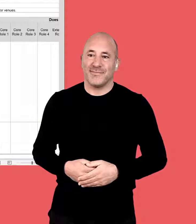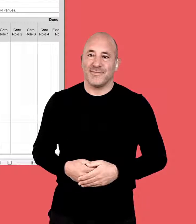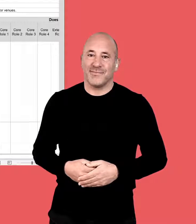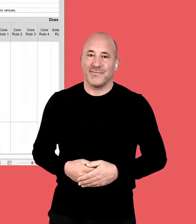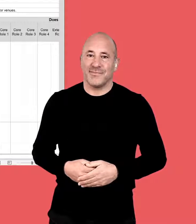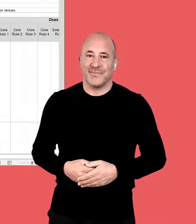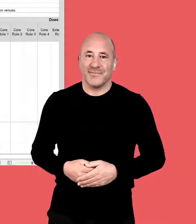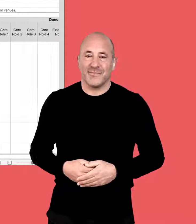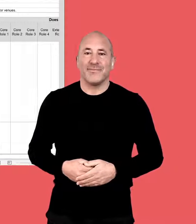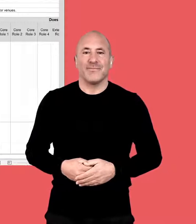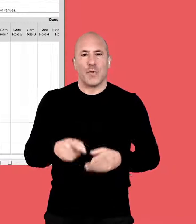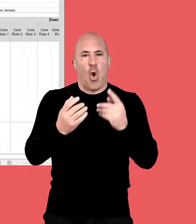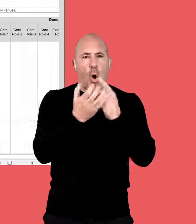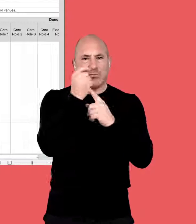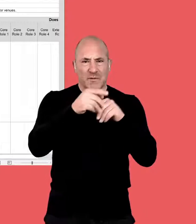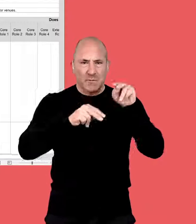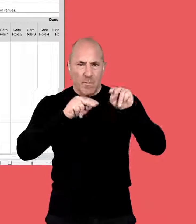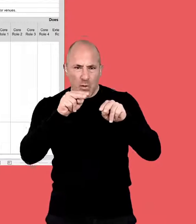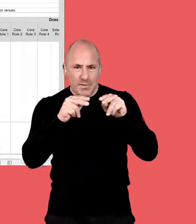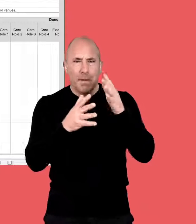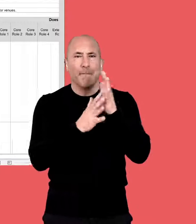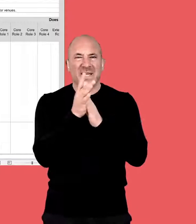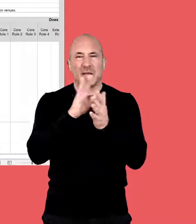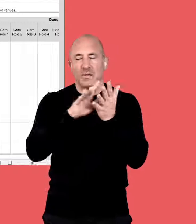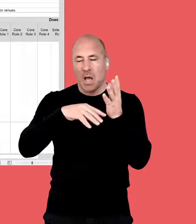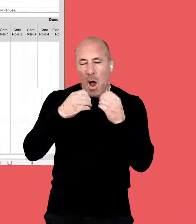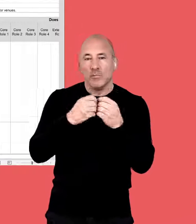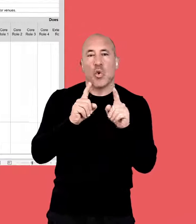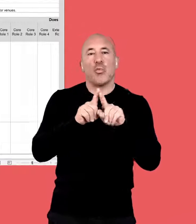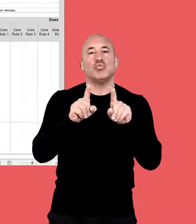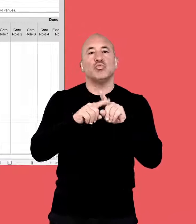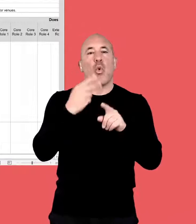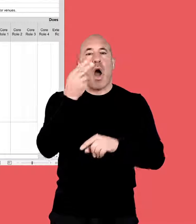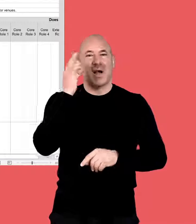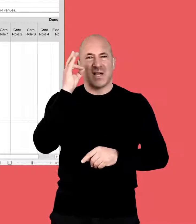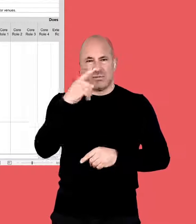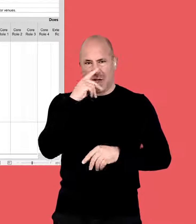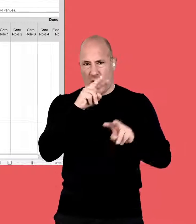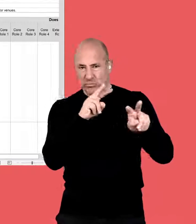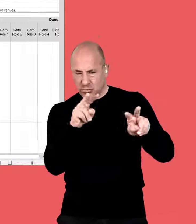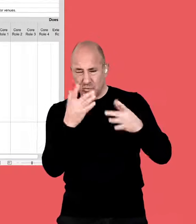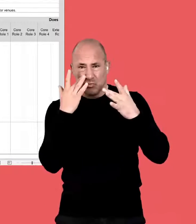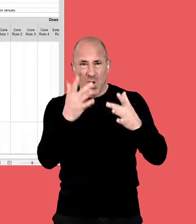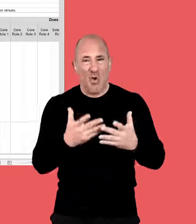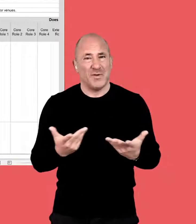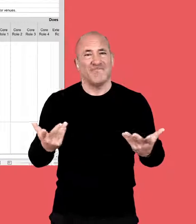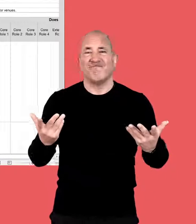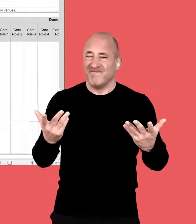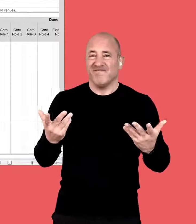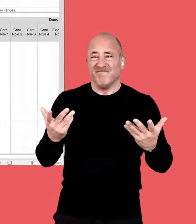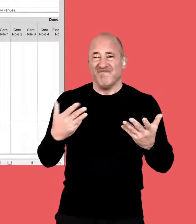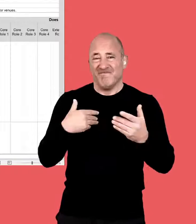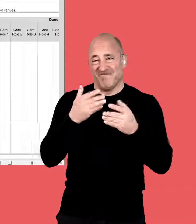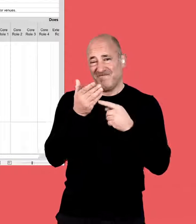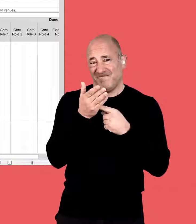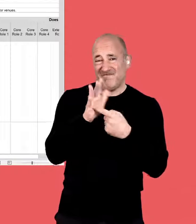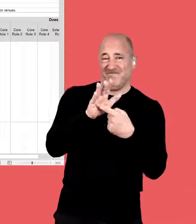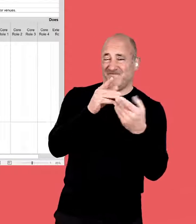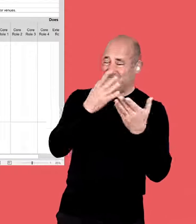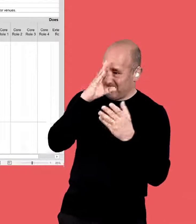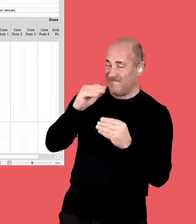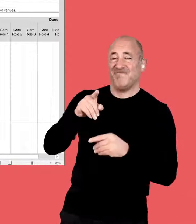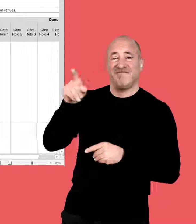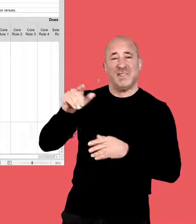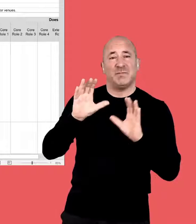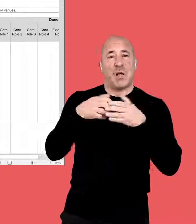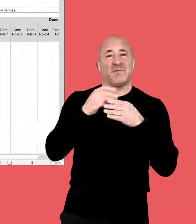The monitoring of your objectives allows hubs and the Arts Council to continue to demonstrate the effectiveness and value of